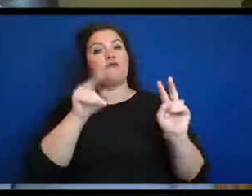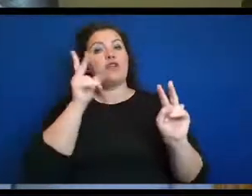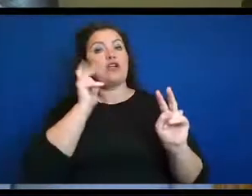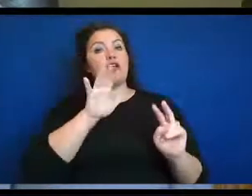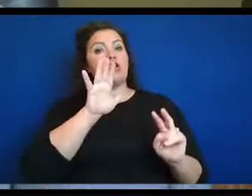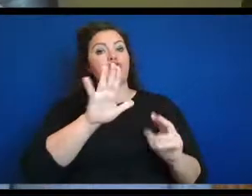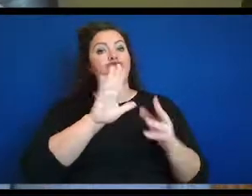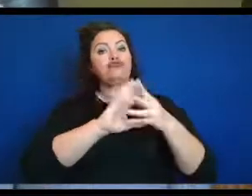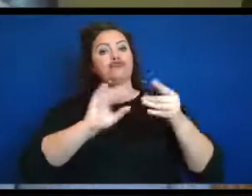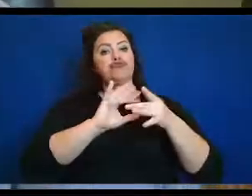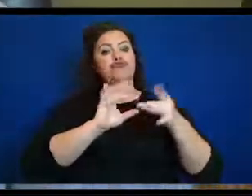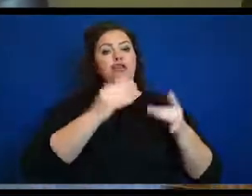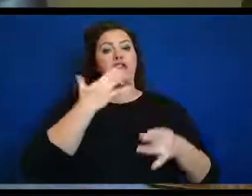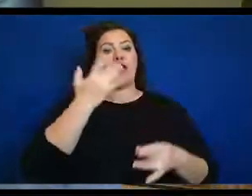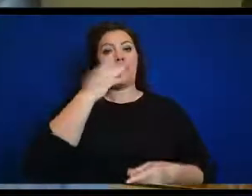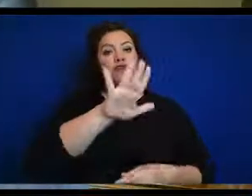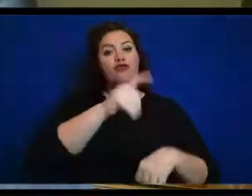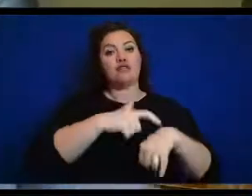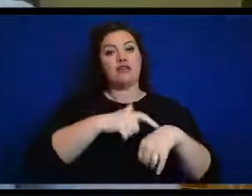for investing your time in this hearing.